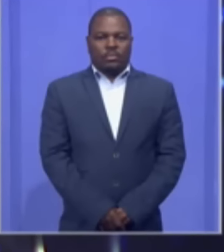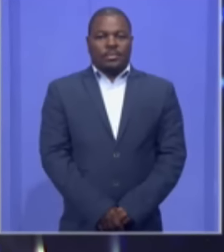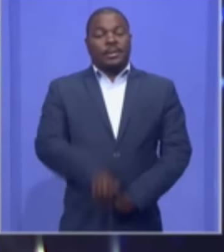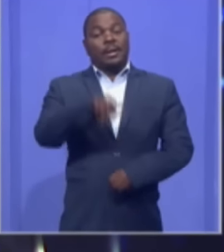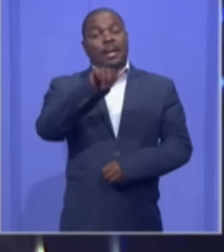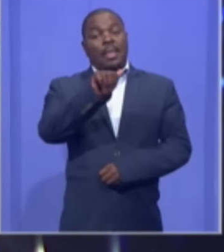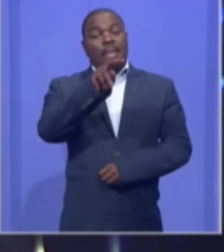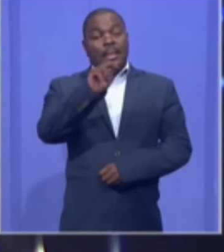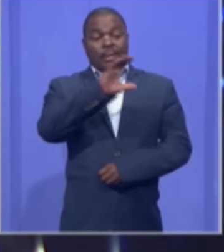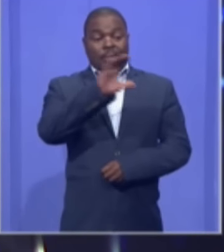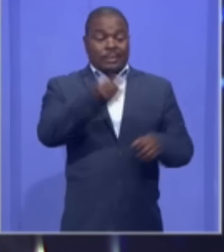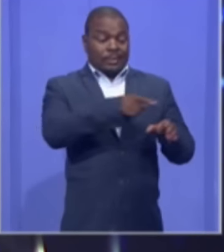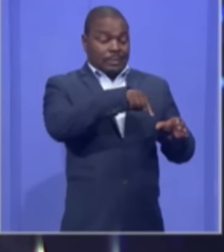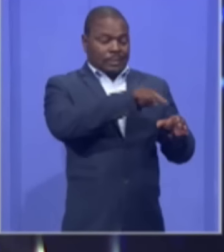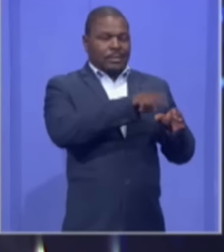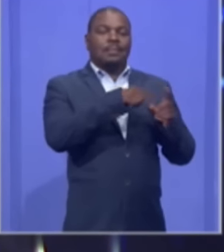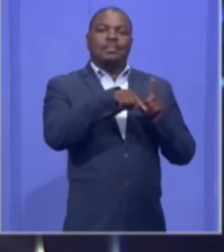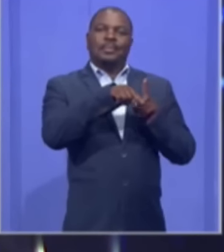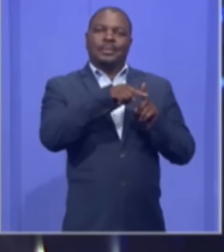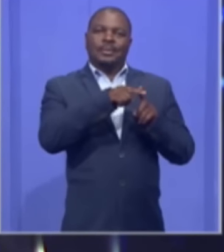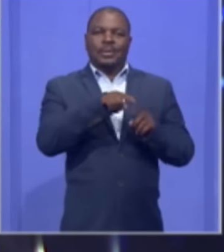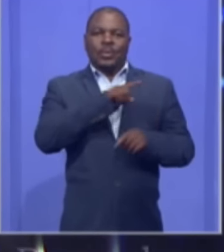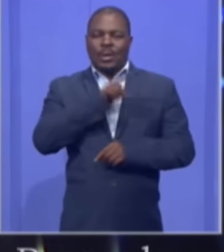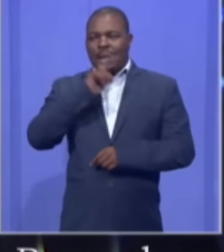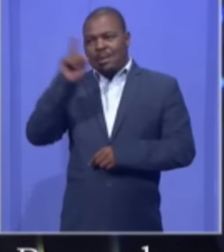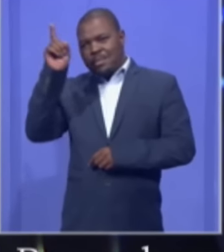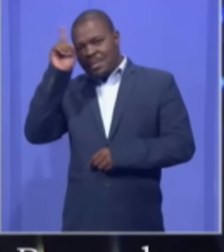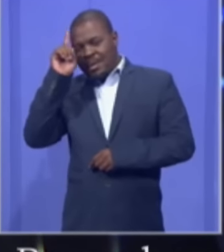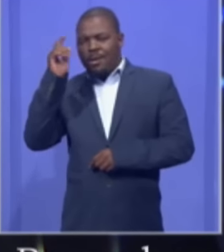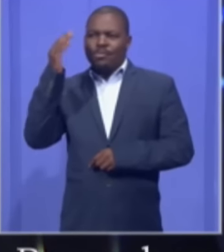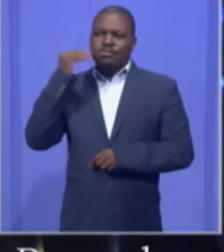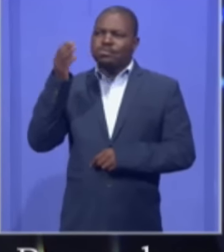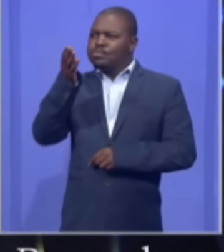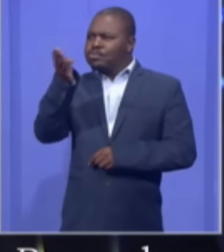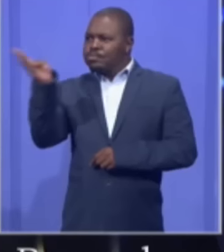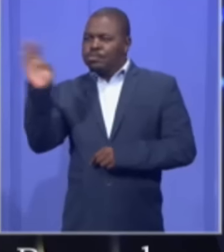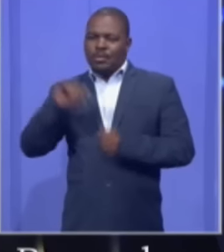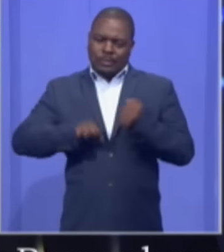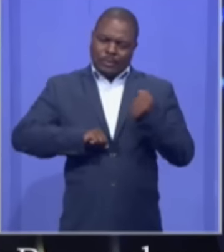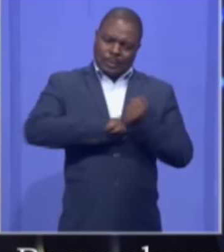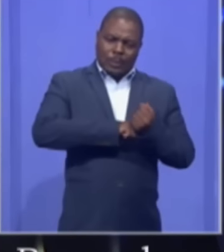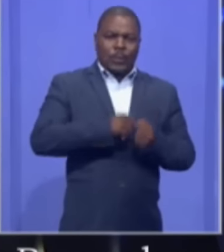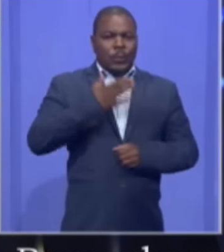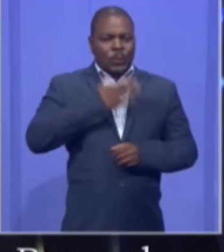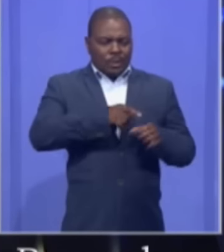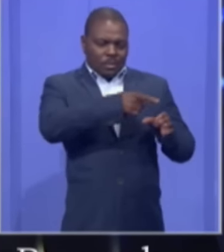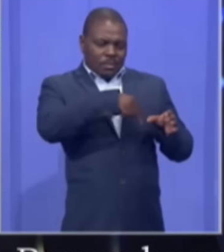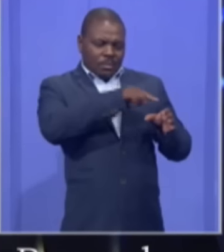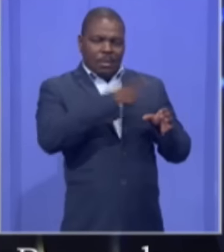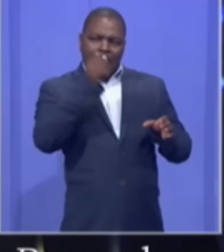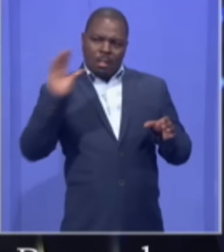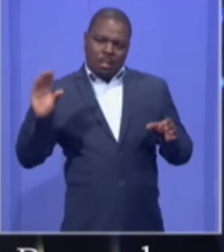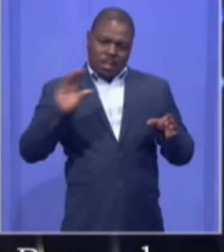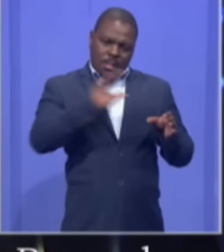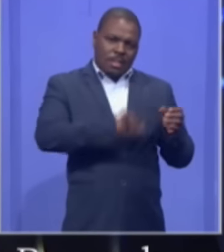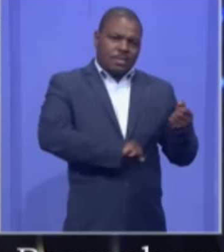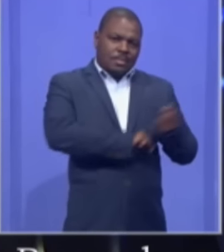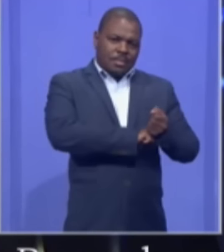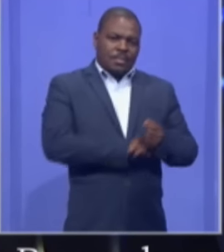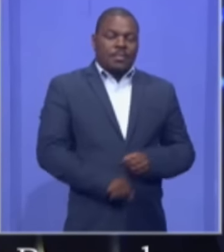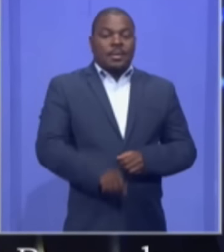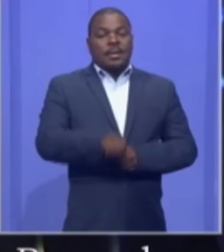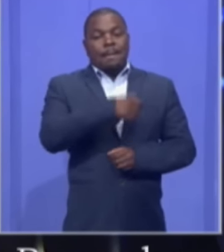ANC e tletse morolo ka batho ba batsho le ba basweu ba bontshang tshehetso ya ho tshehetsa mokga ka ditjhelete.